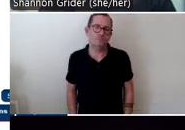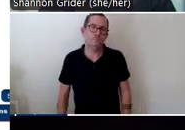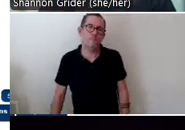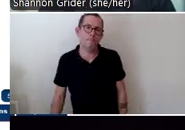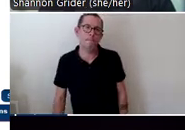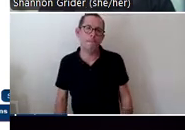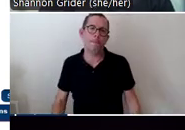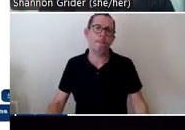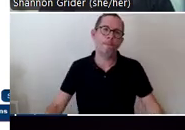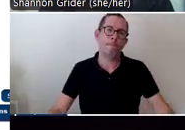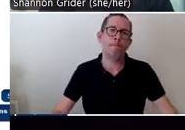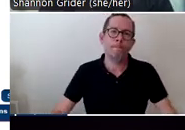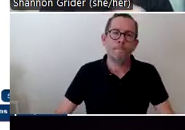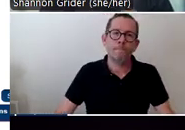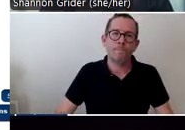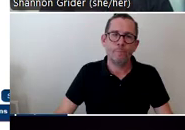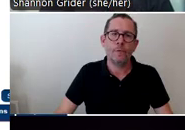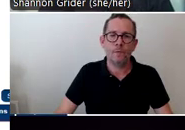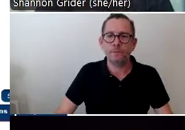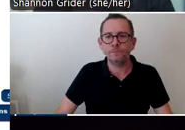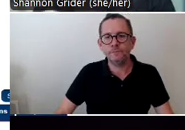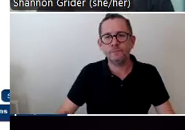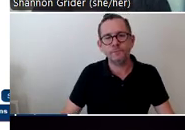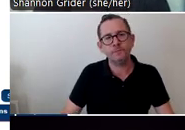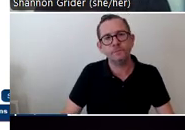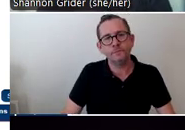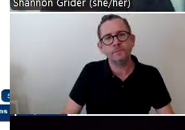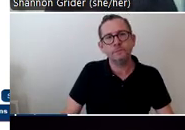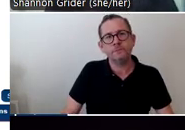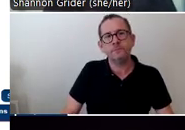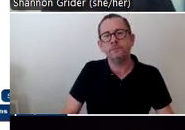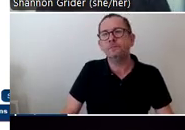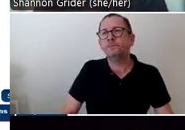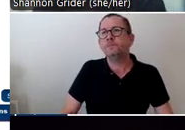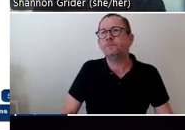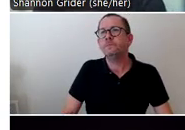when you're talking and they're typing it out, it actually recognizes what you're saying.